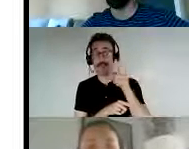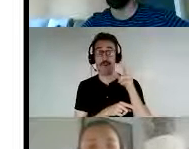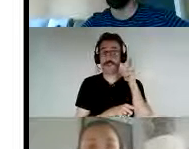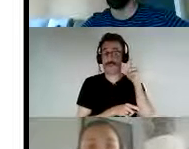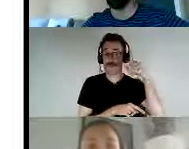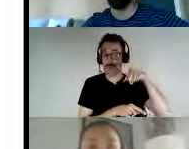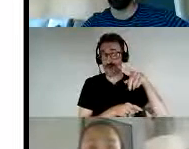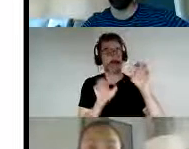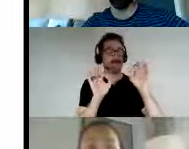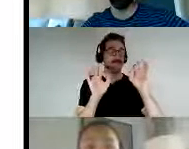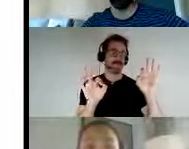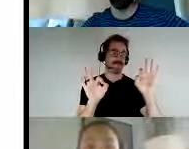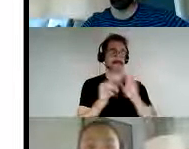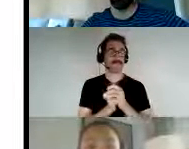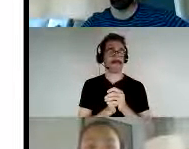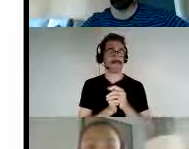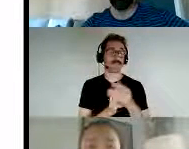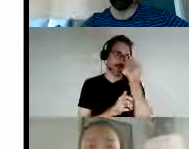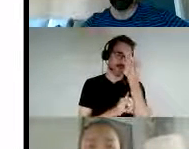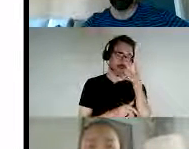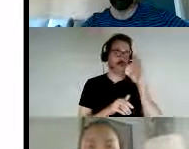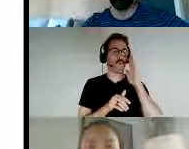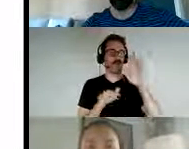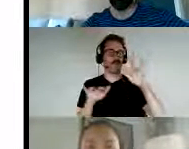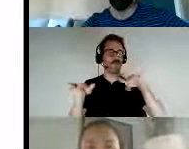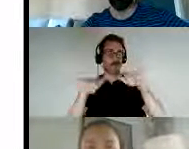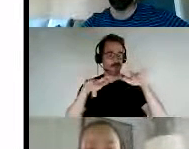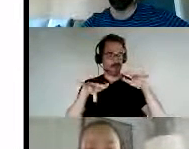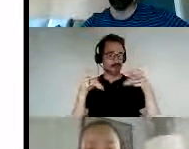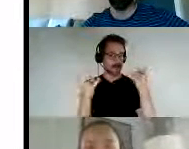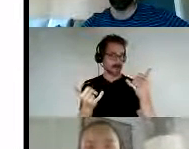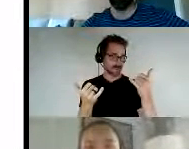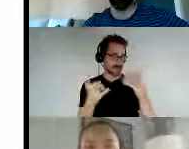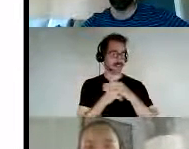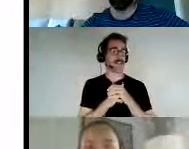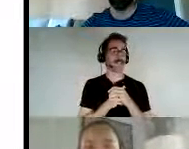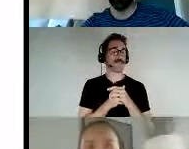that the webinar will be recorded and posted on EAPO's website,